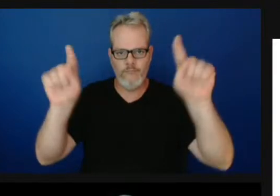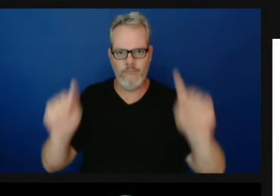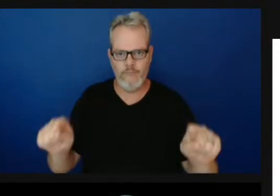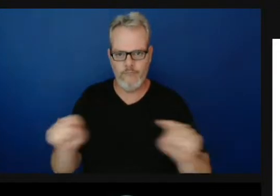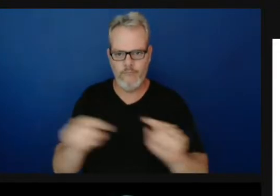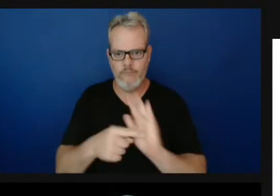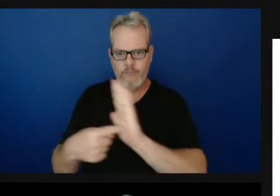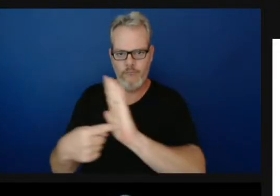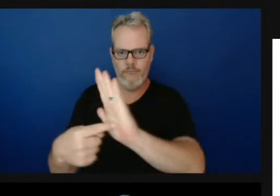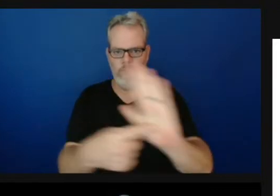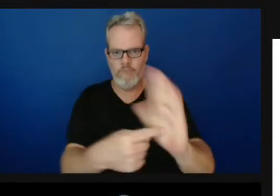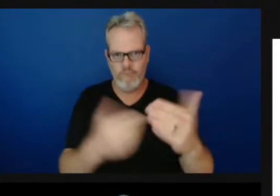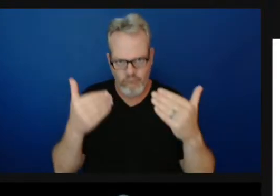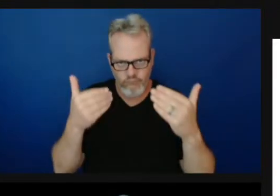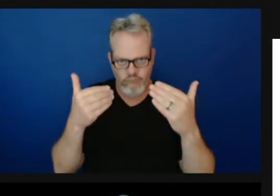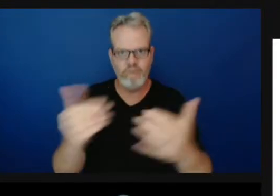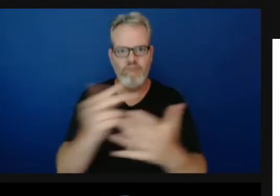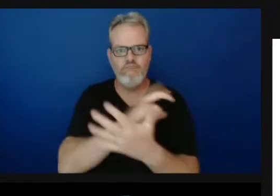And let's get into it here.